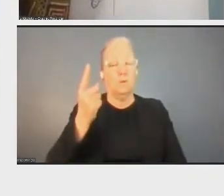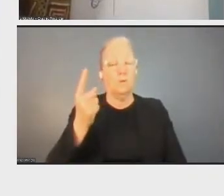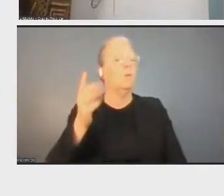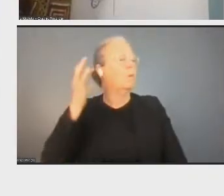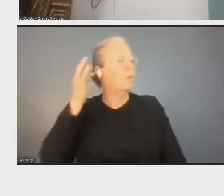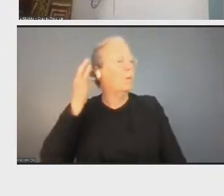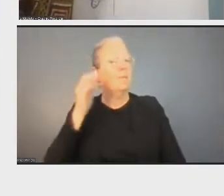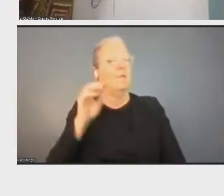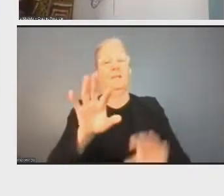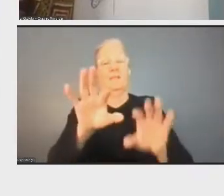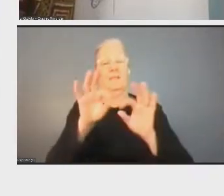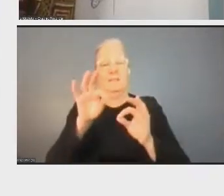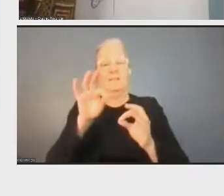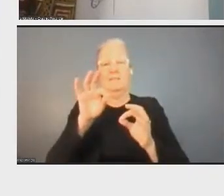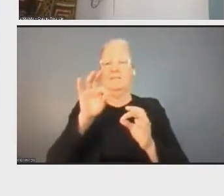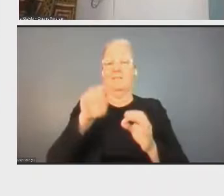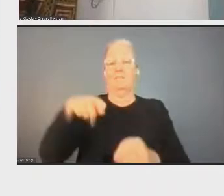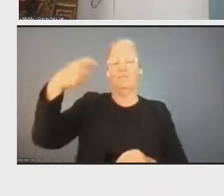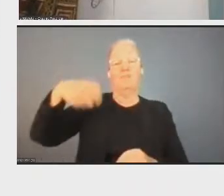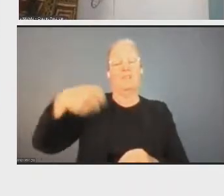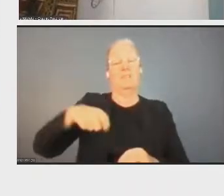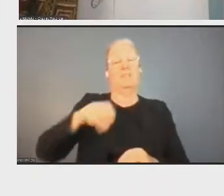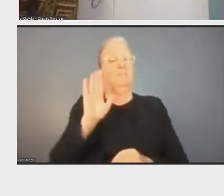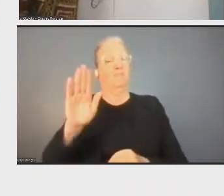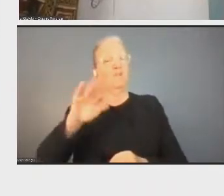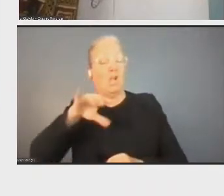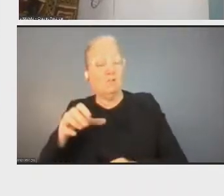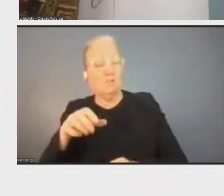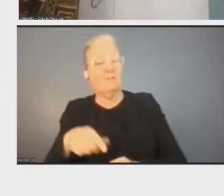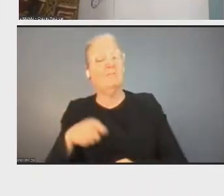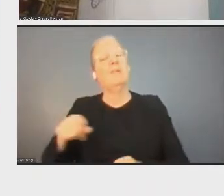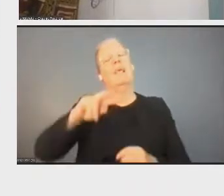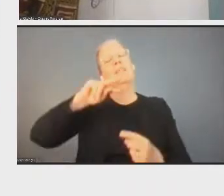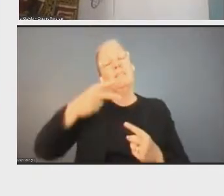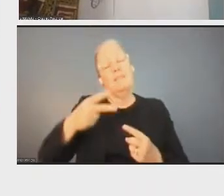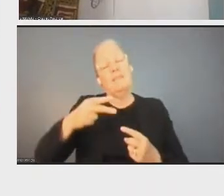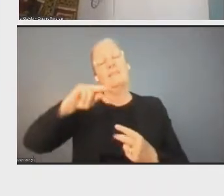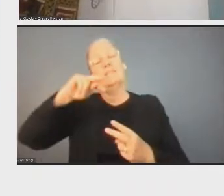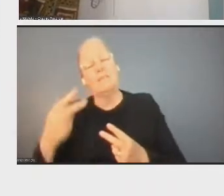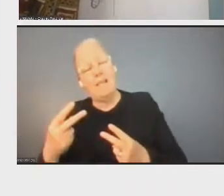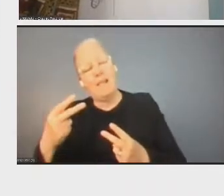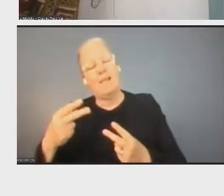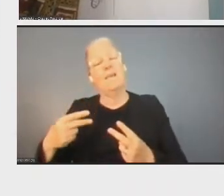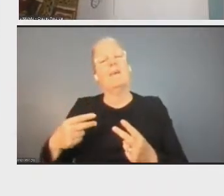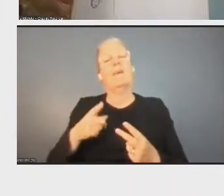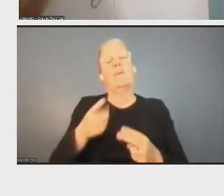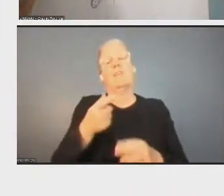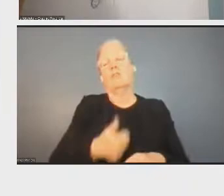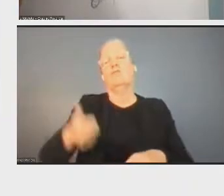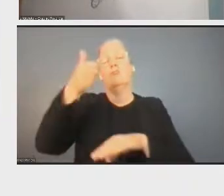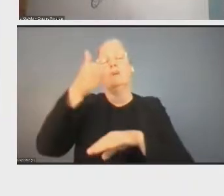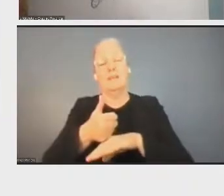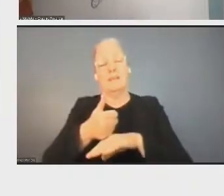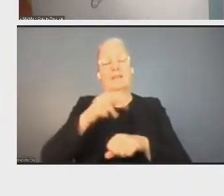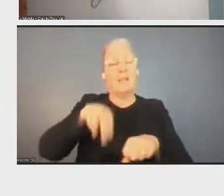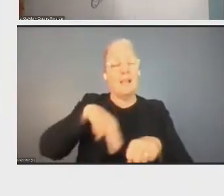President of her country. She was a deputy in 2 consecutive periods, director of the National Institute